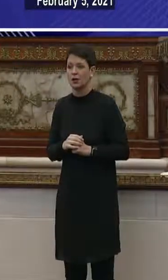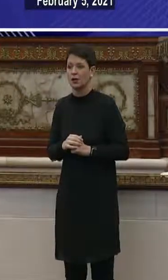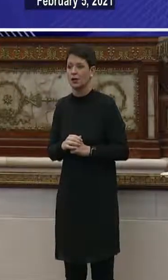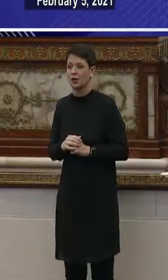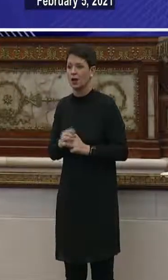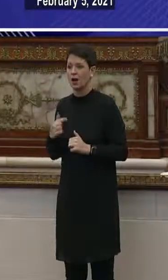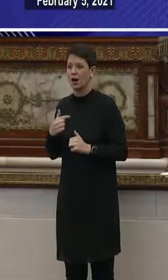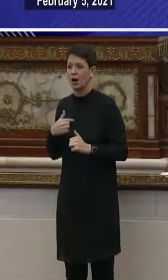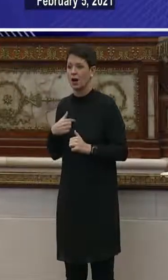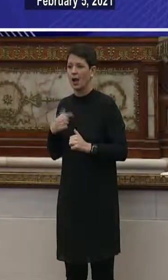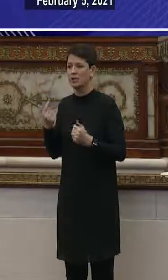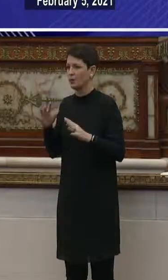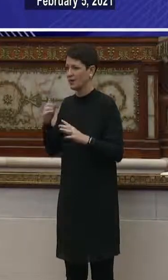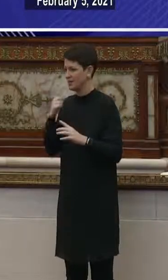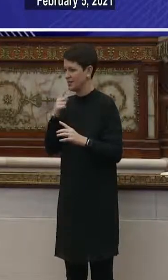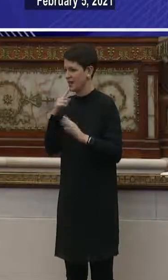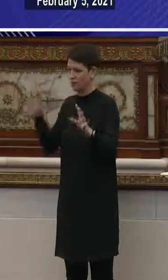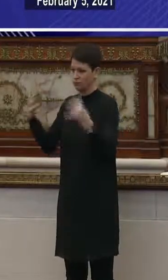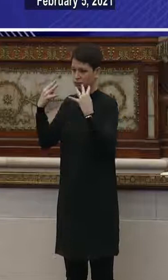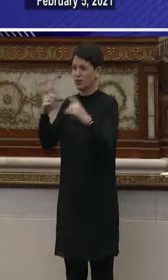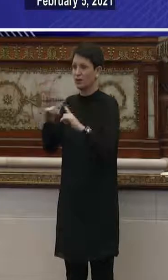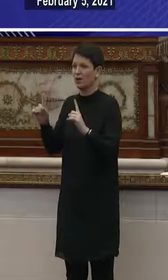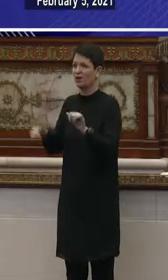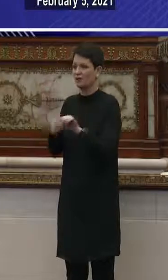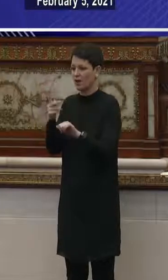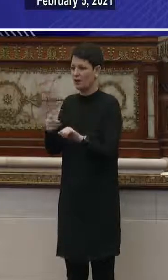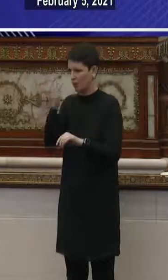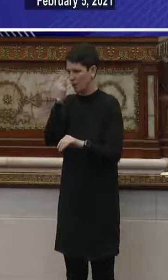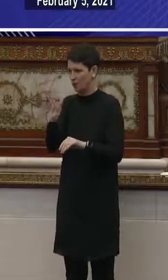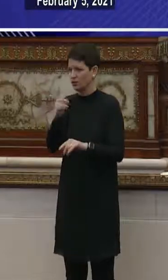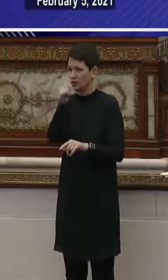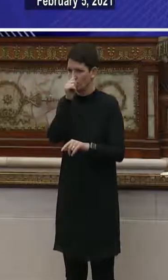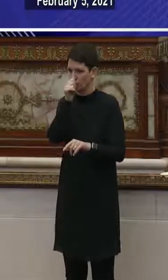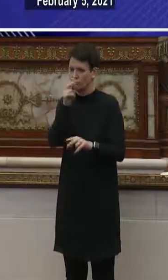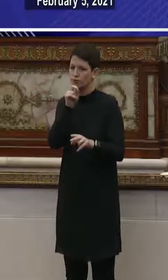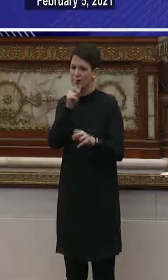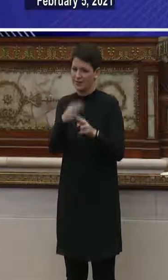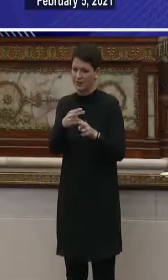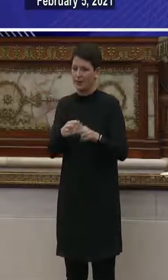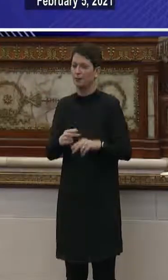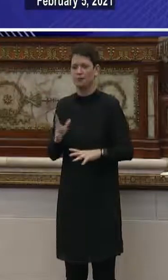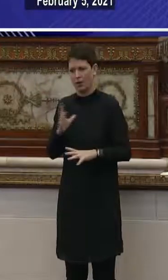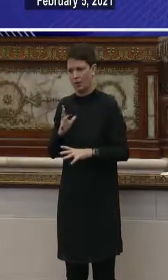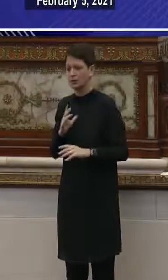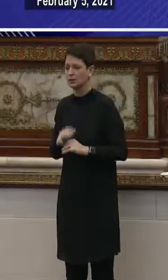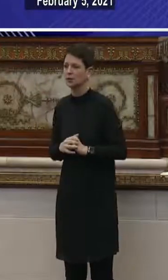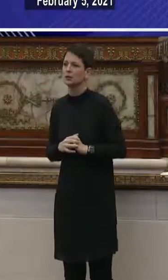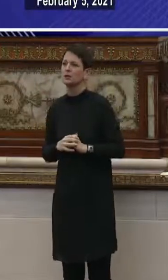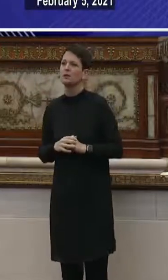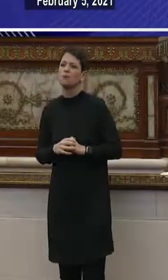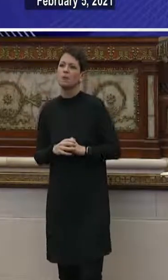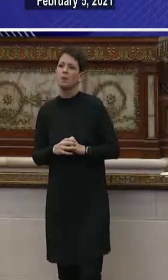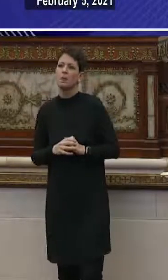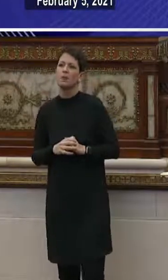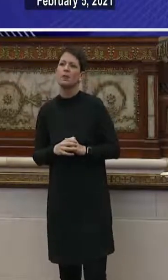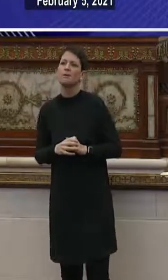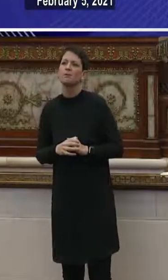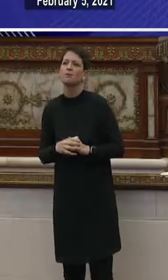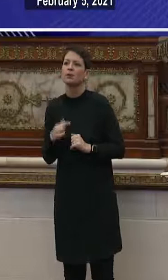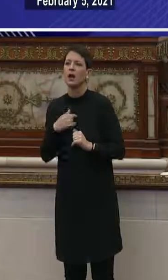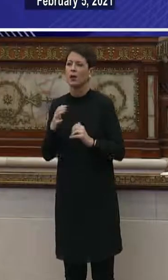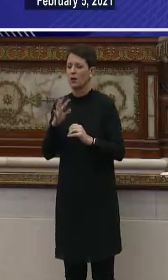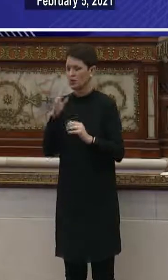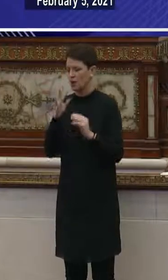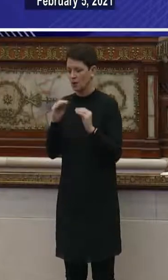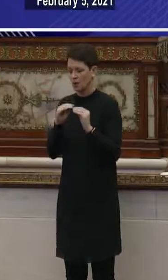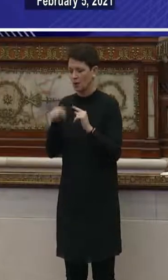reluctant to give her name here, but I can give it in follow-up. That's fine. That's fine. Yep. And for people, I wanted to talk a little